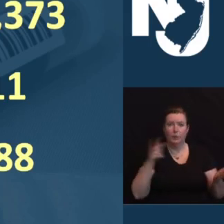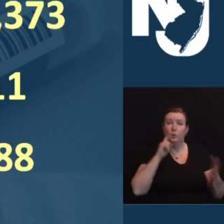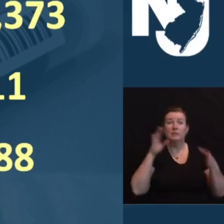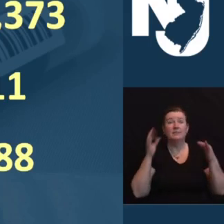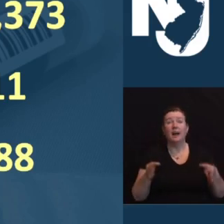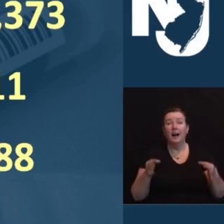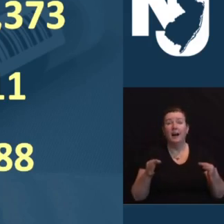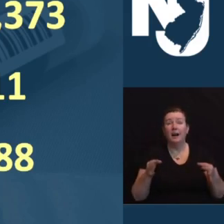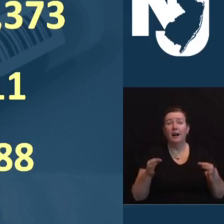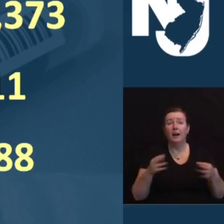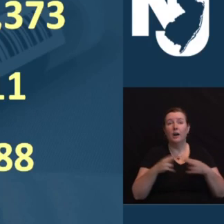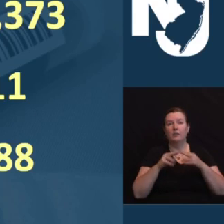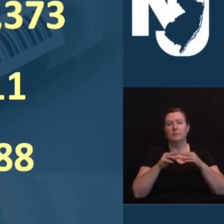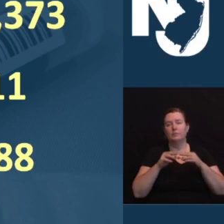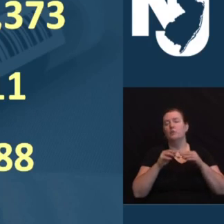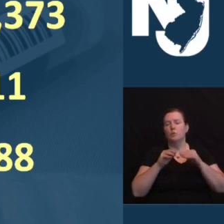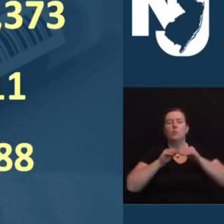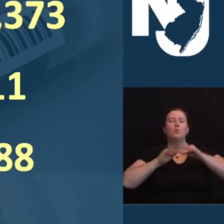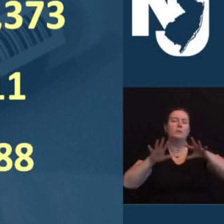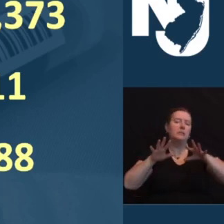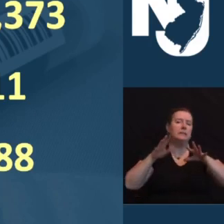overseen by ED is currently